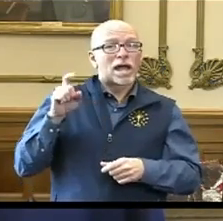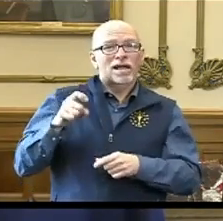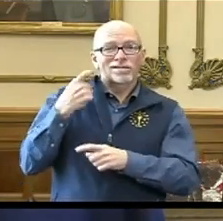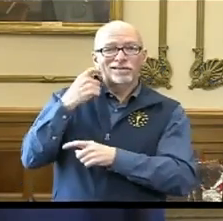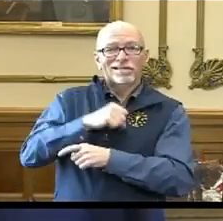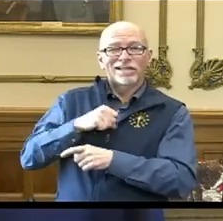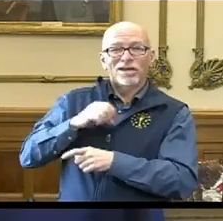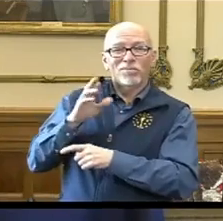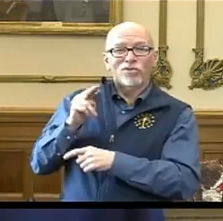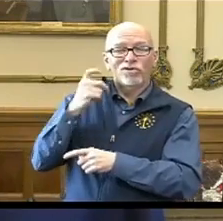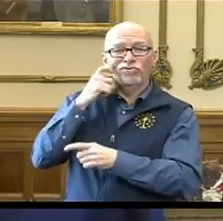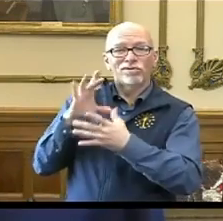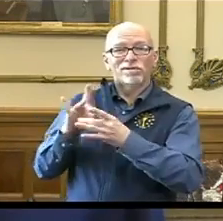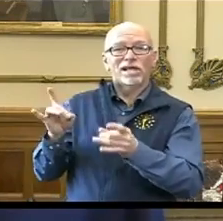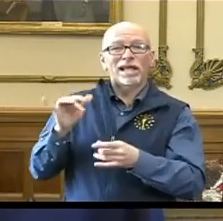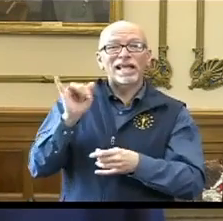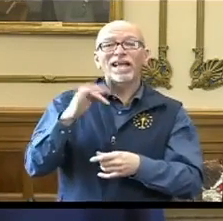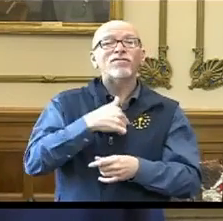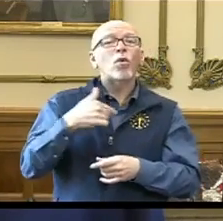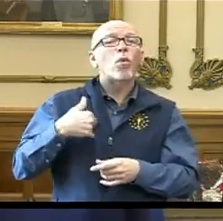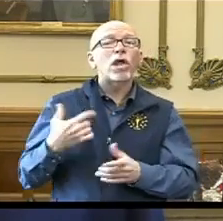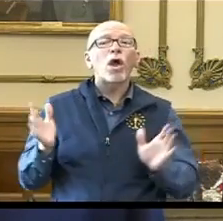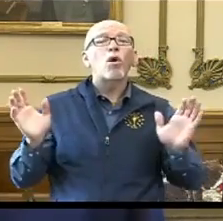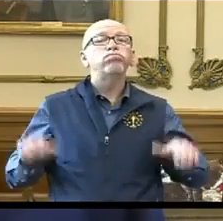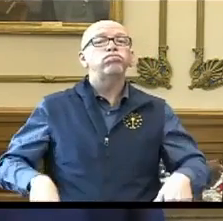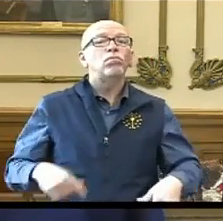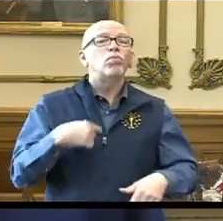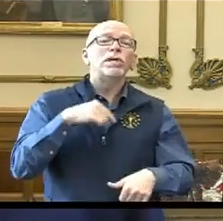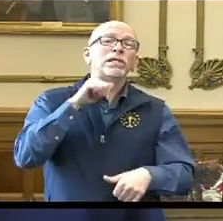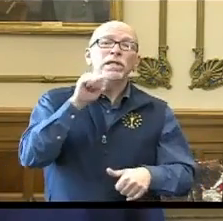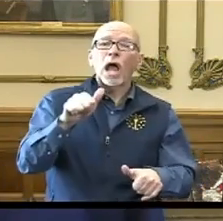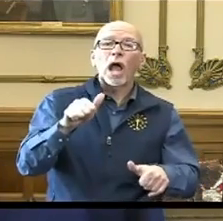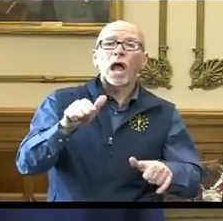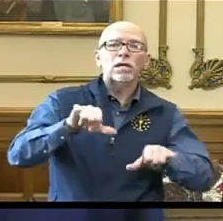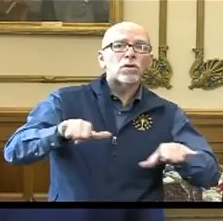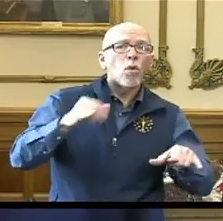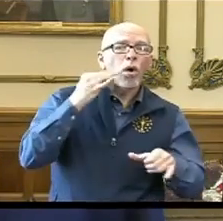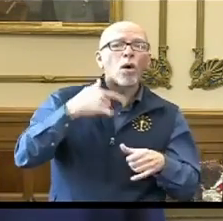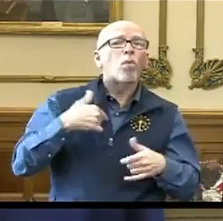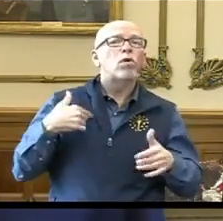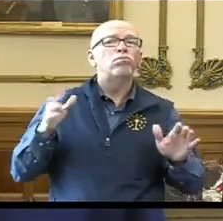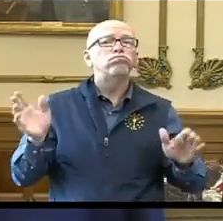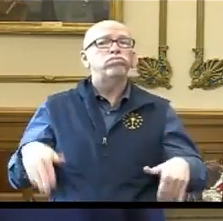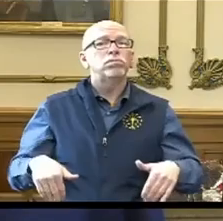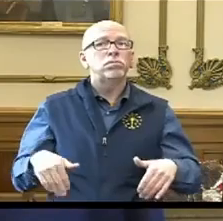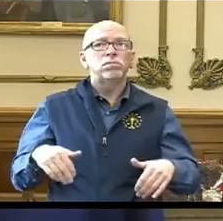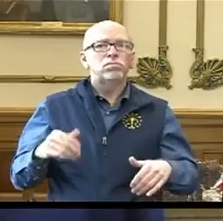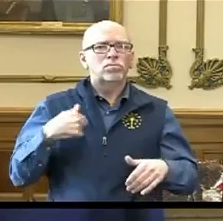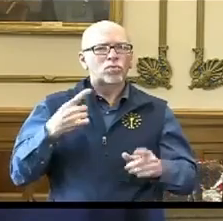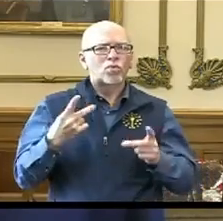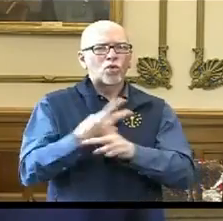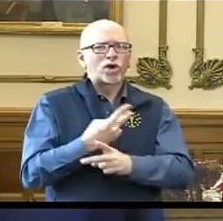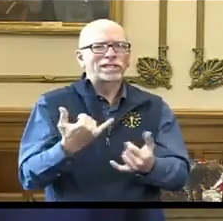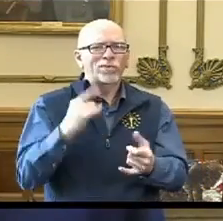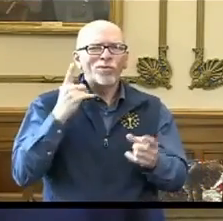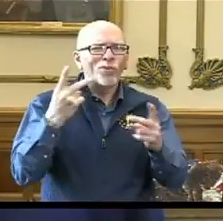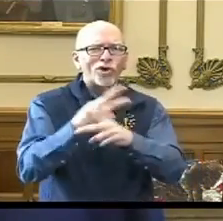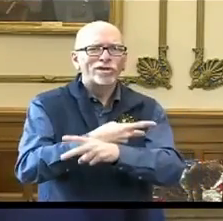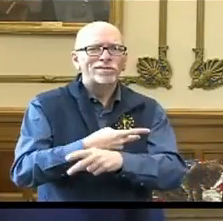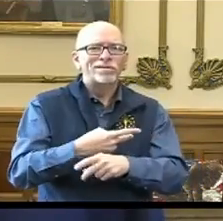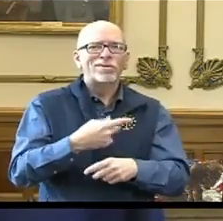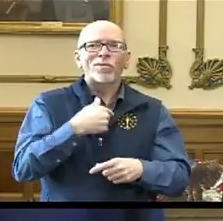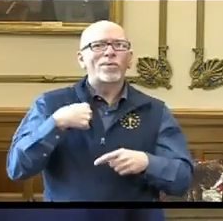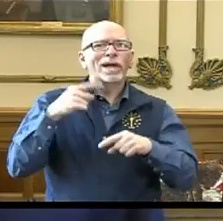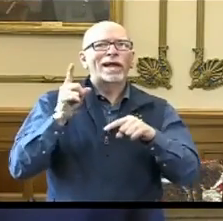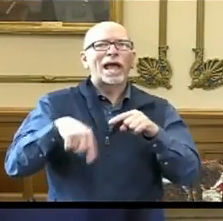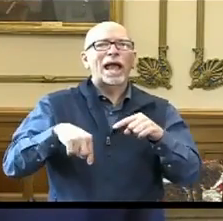alluded to this, just stated it, had we not taken these steps, we wouldn't be in the position that we're in now, to be able to contemplate,